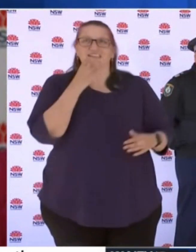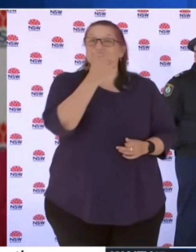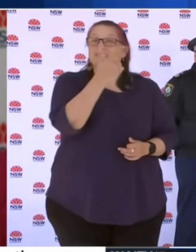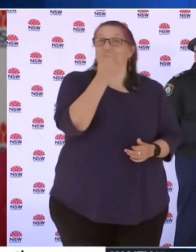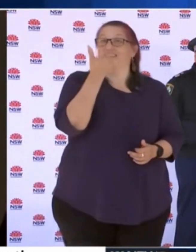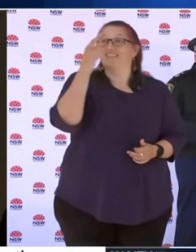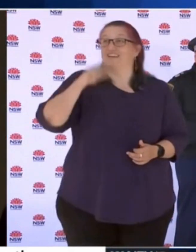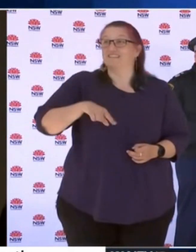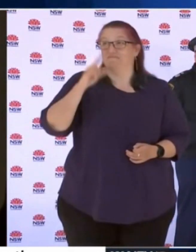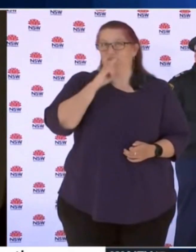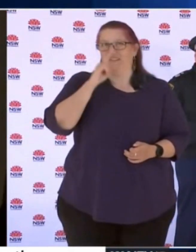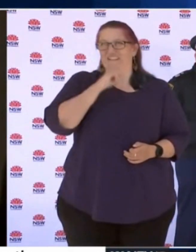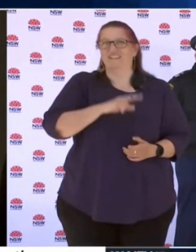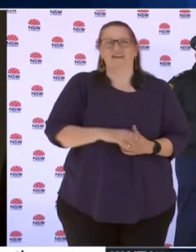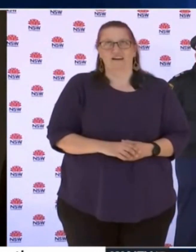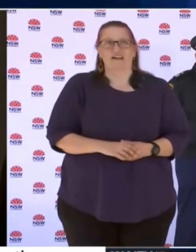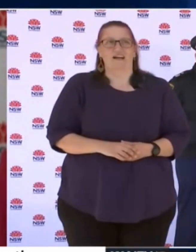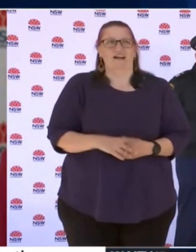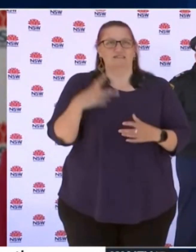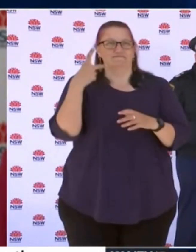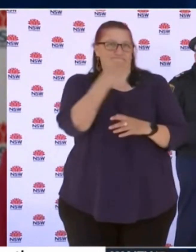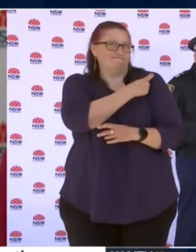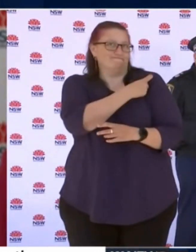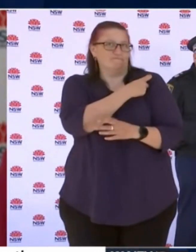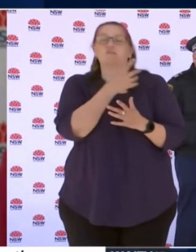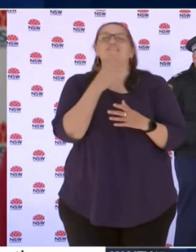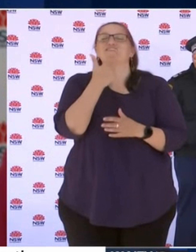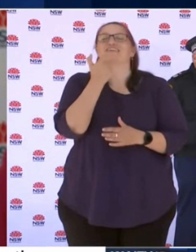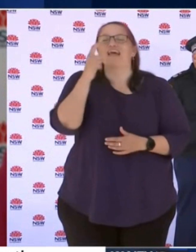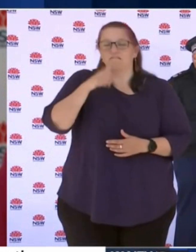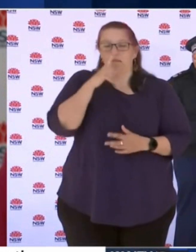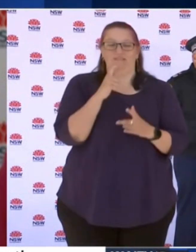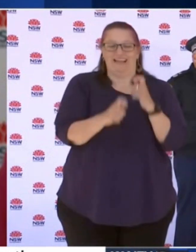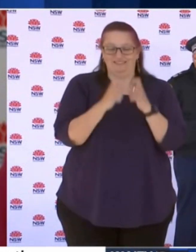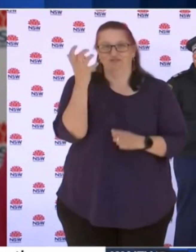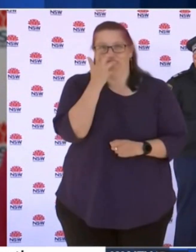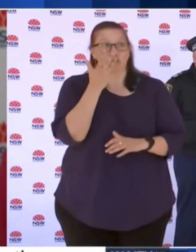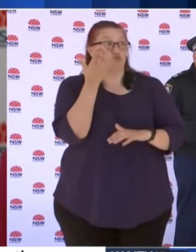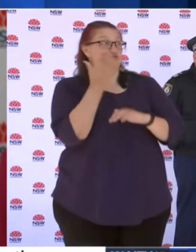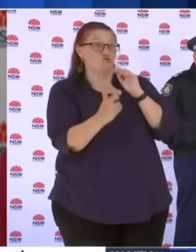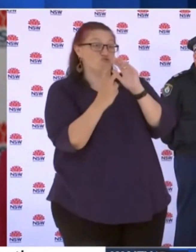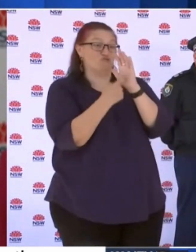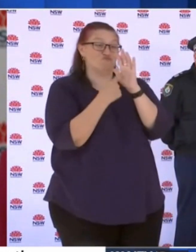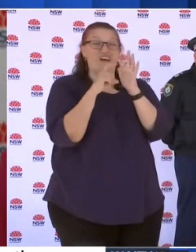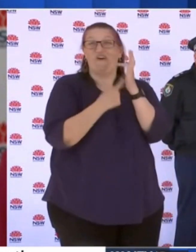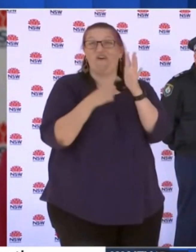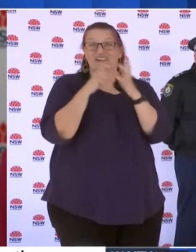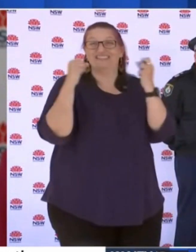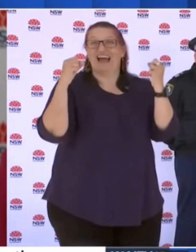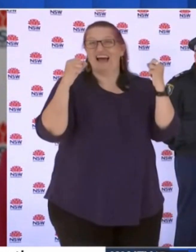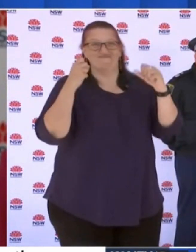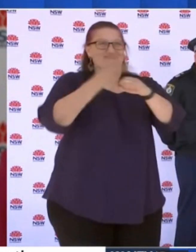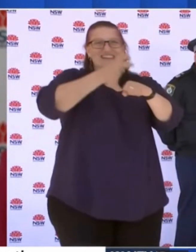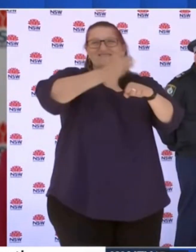record for testing? It is a new record. I'm pretty sure that you can say that's a new record. Look, the numbers